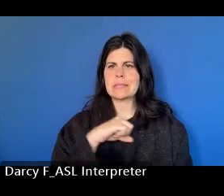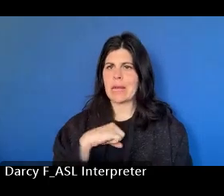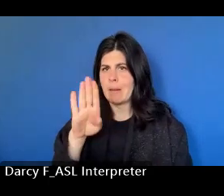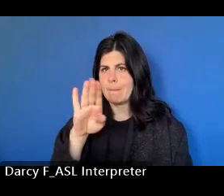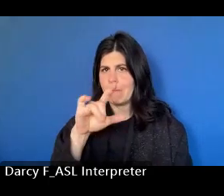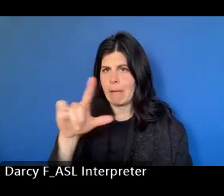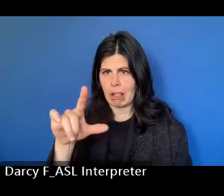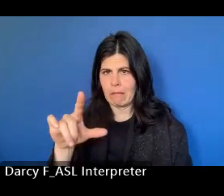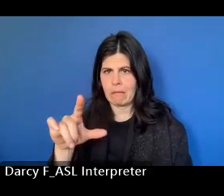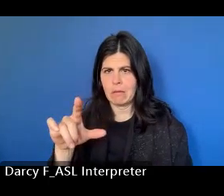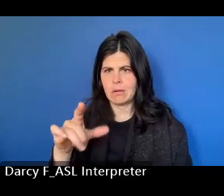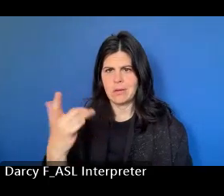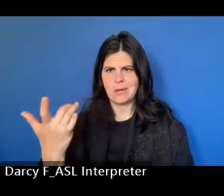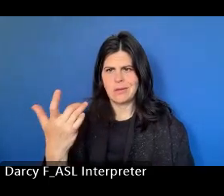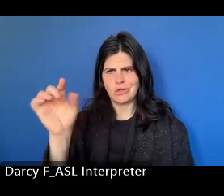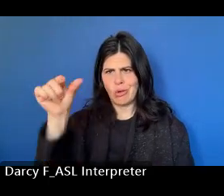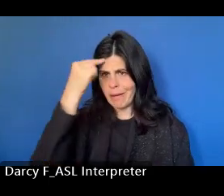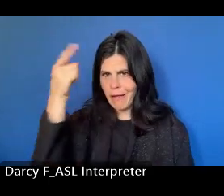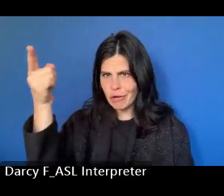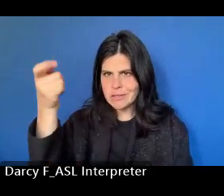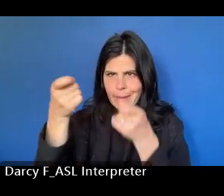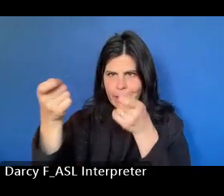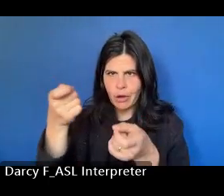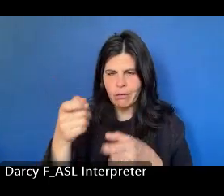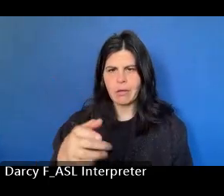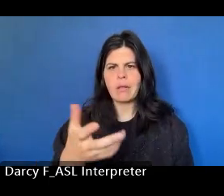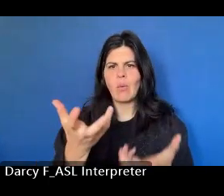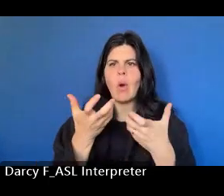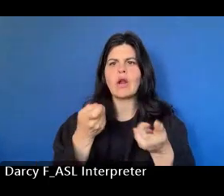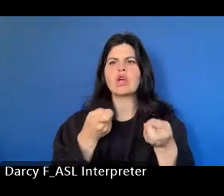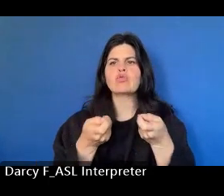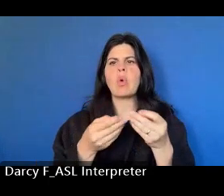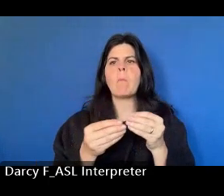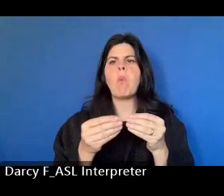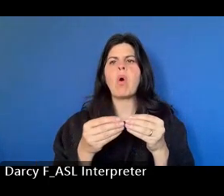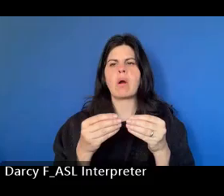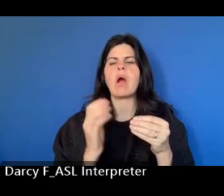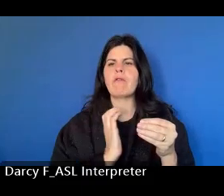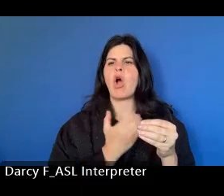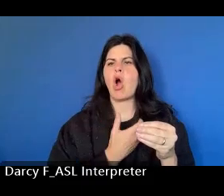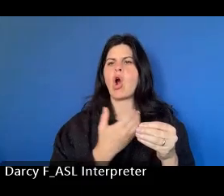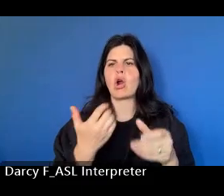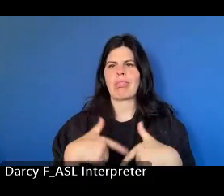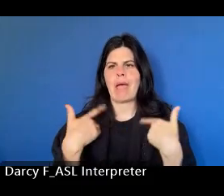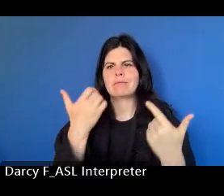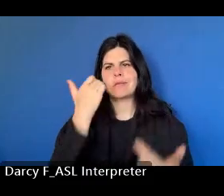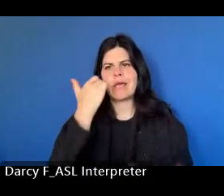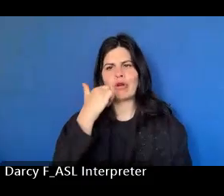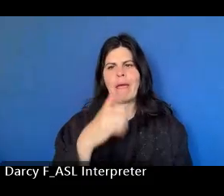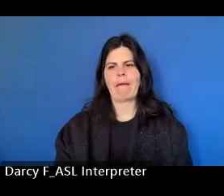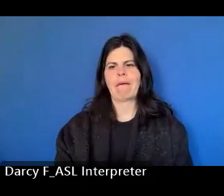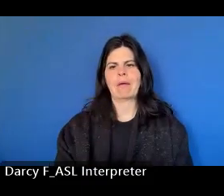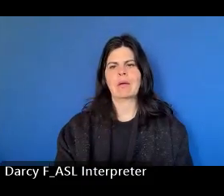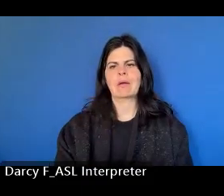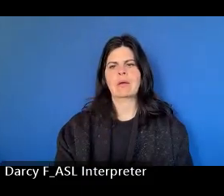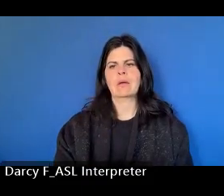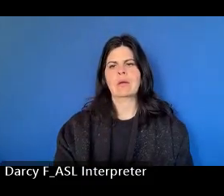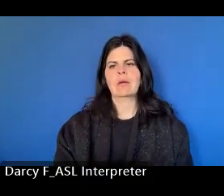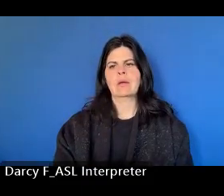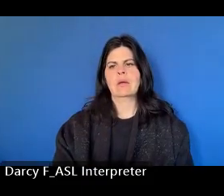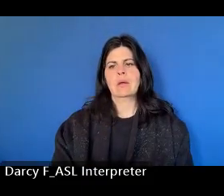bill, and so the government's mandating this because they want to control more of our lives every day. And as a